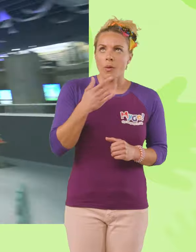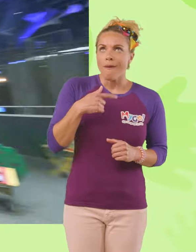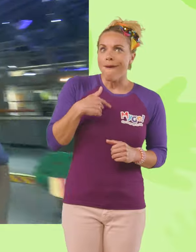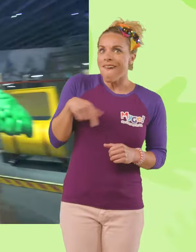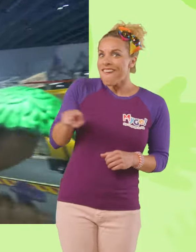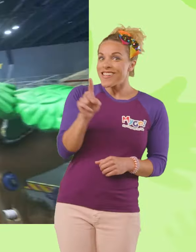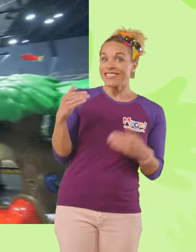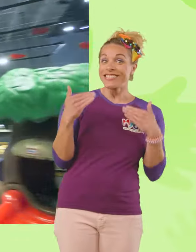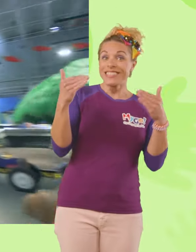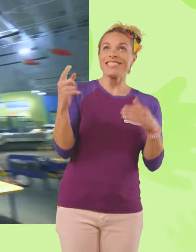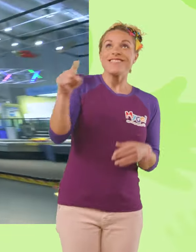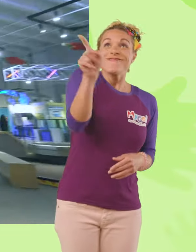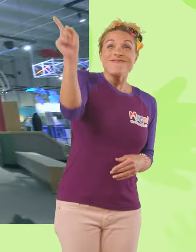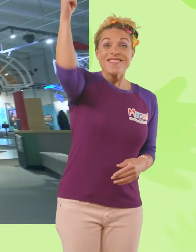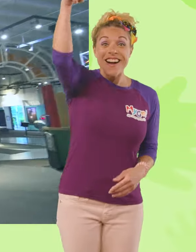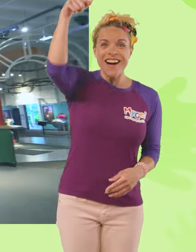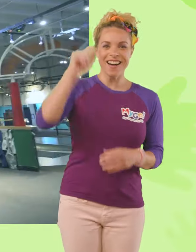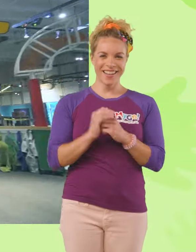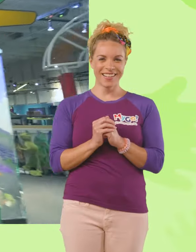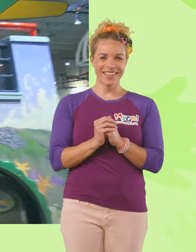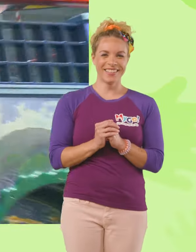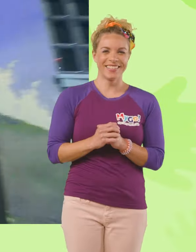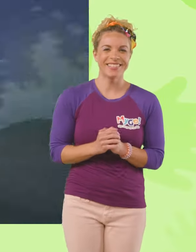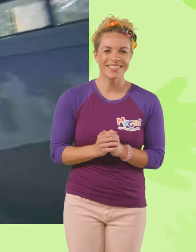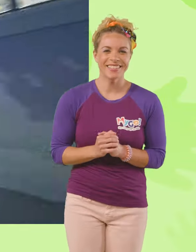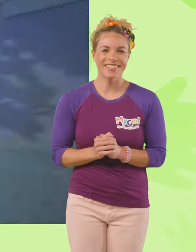Go to the top, right up here.